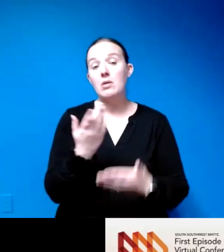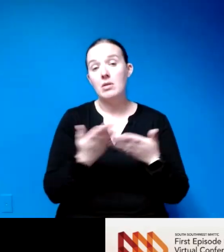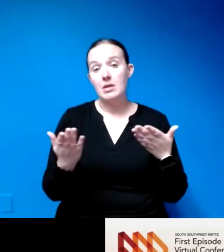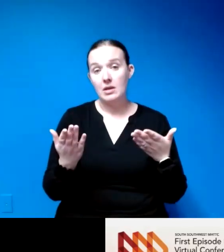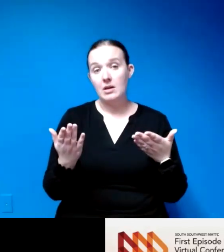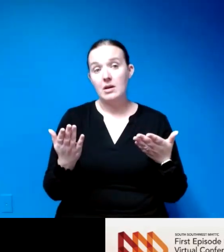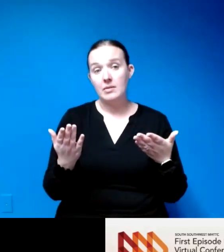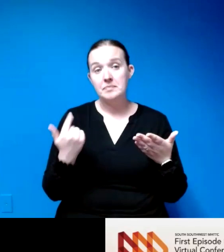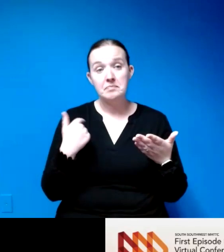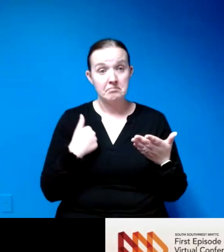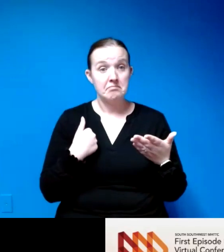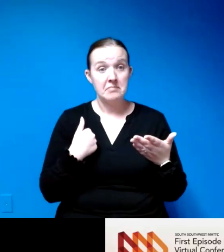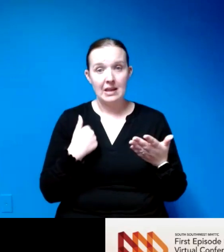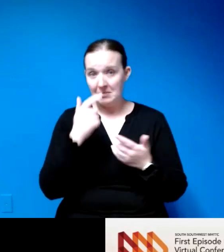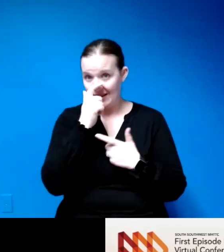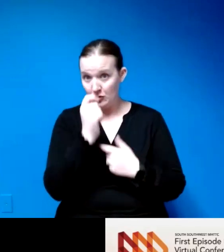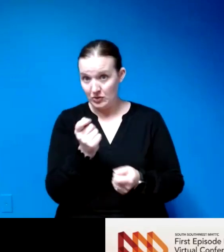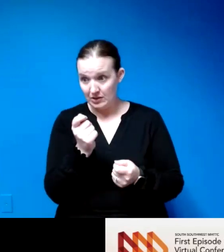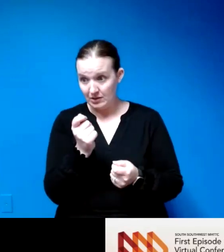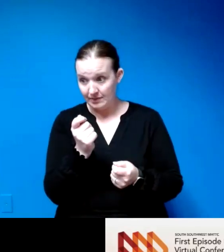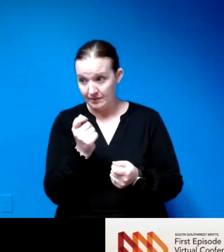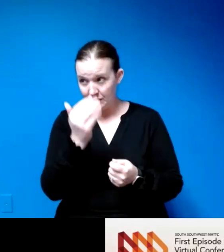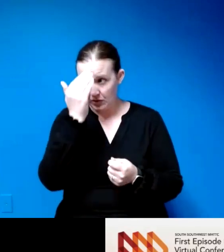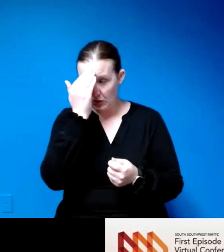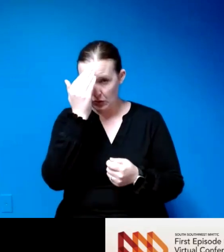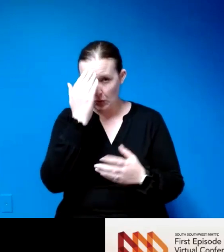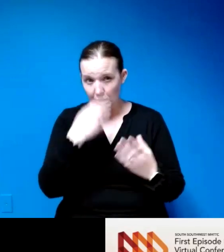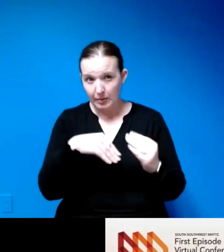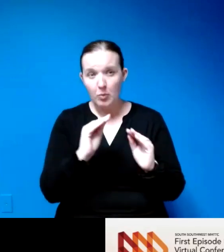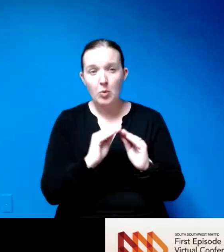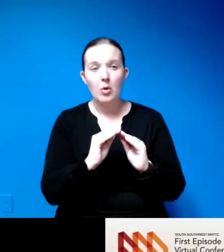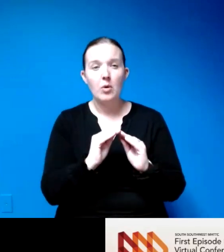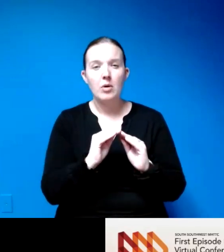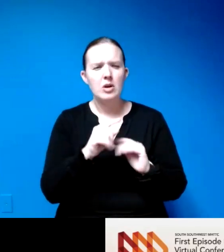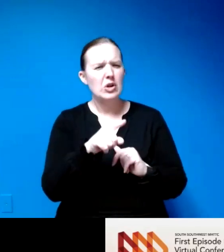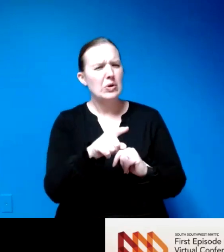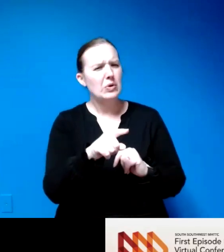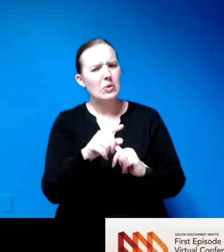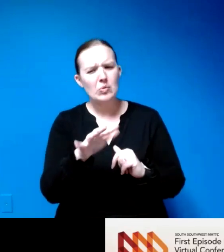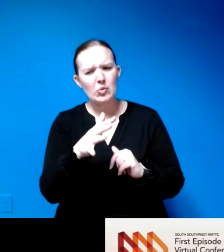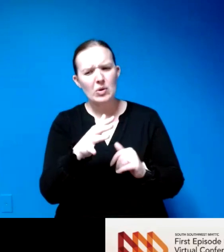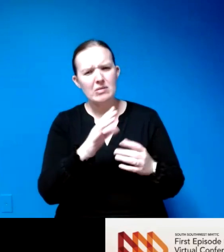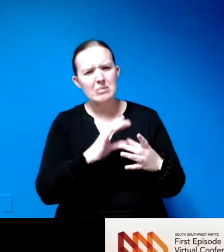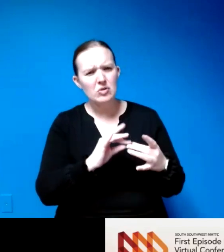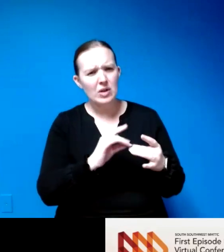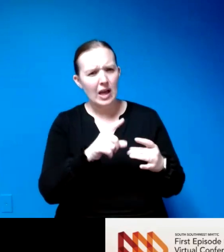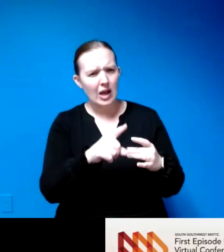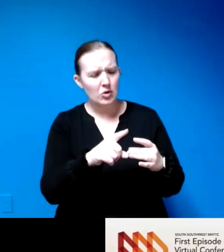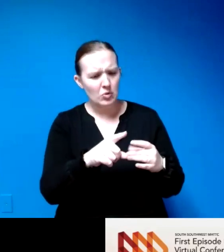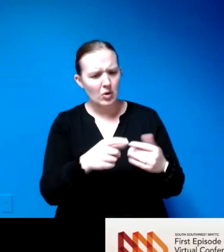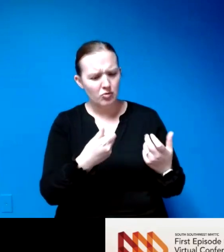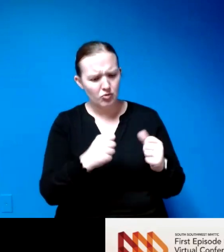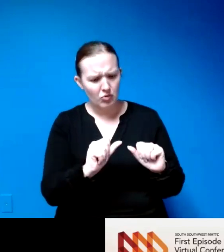that I'm interested in knowing a little bit more is you've sort of talked about how you all are trying